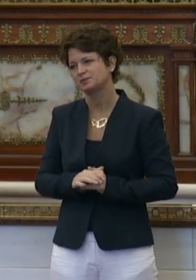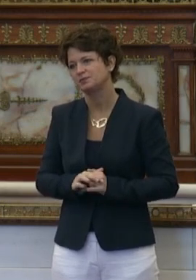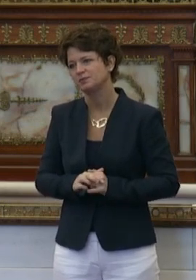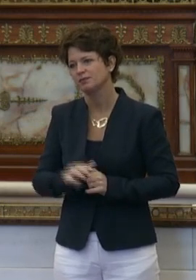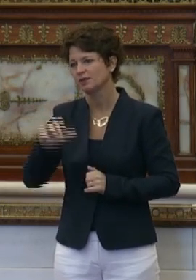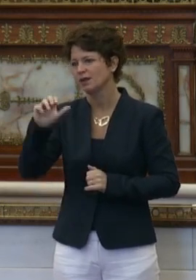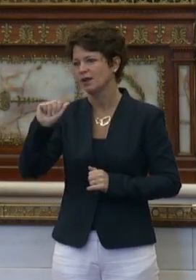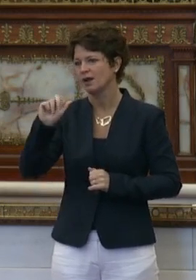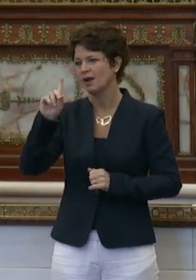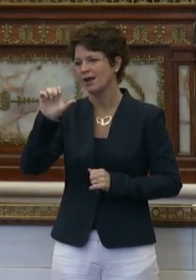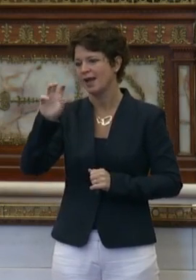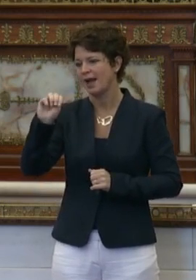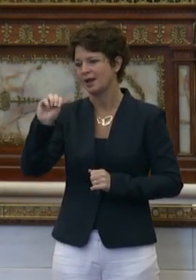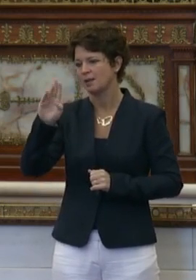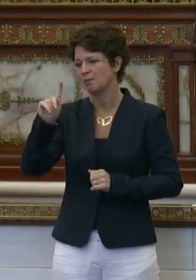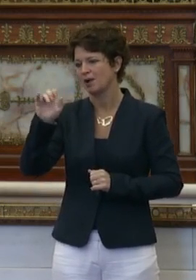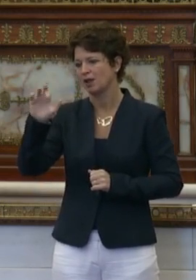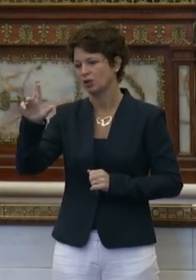Bye. Adam Butler.